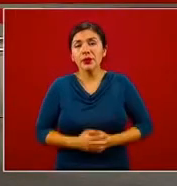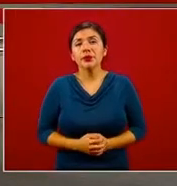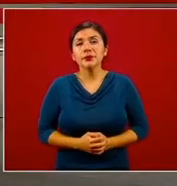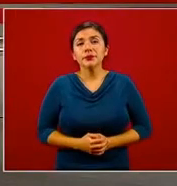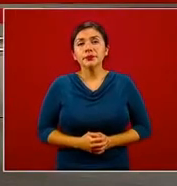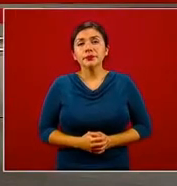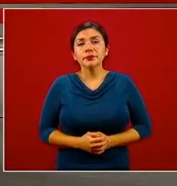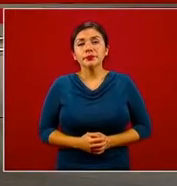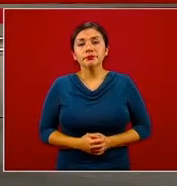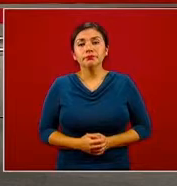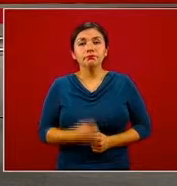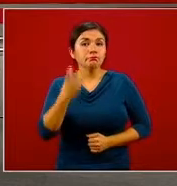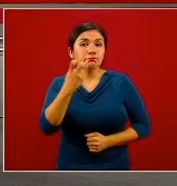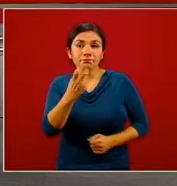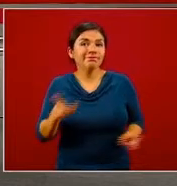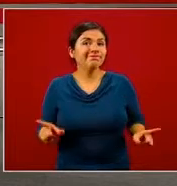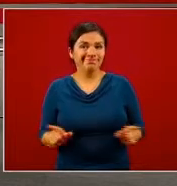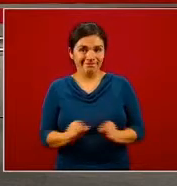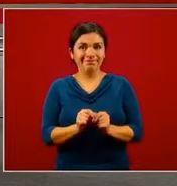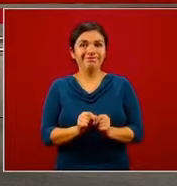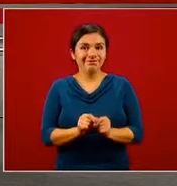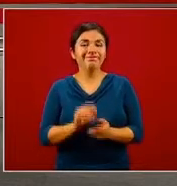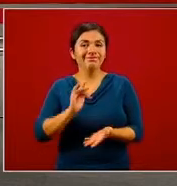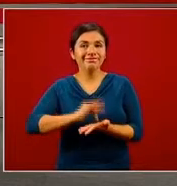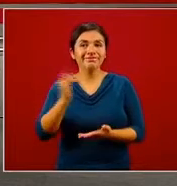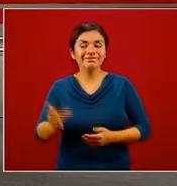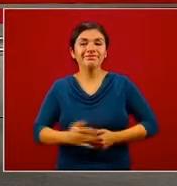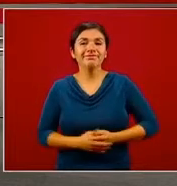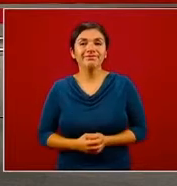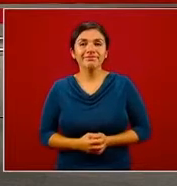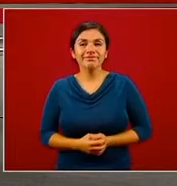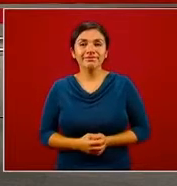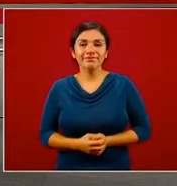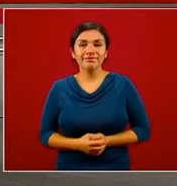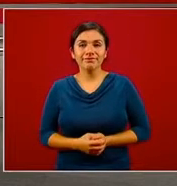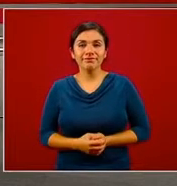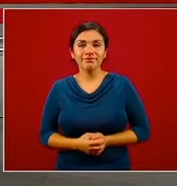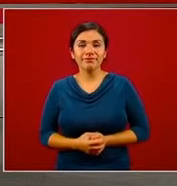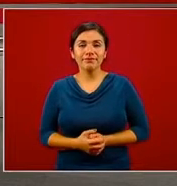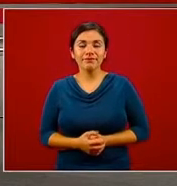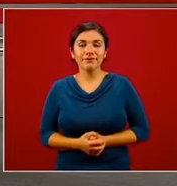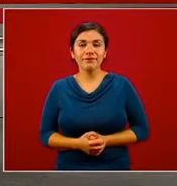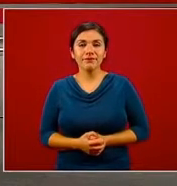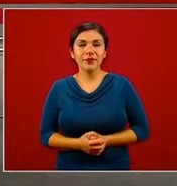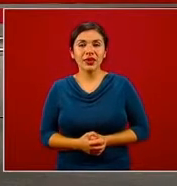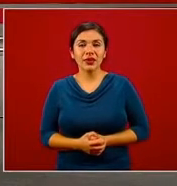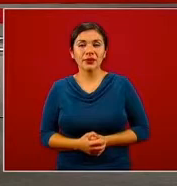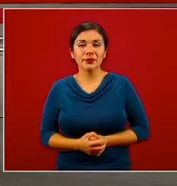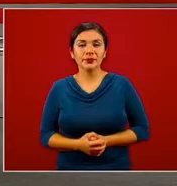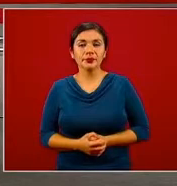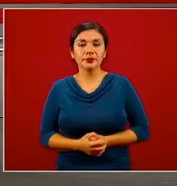now 35 researchers, but we expect that others will join us soon.